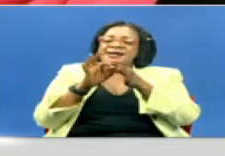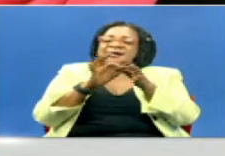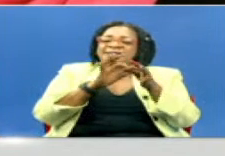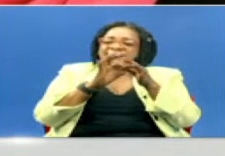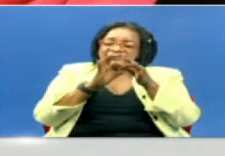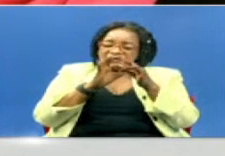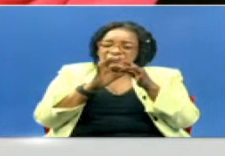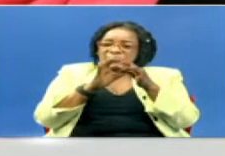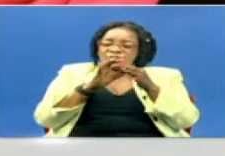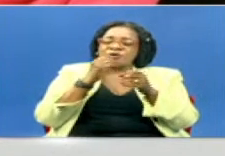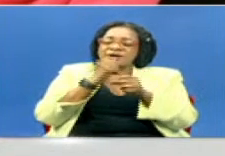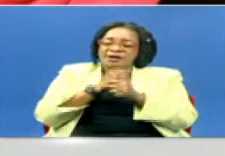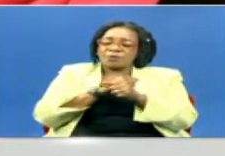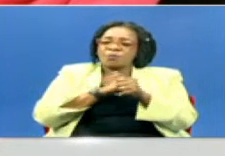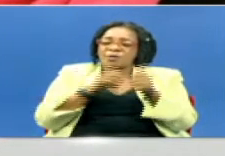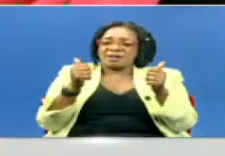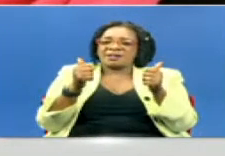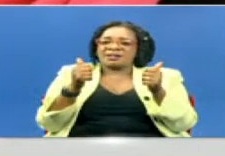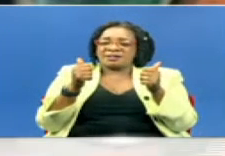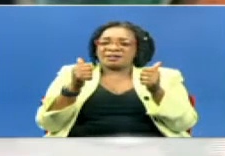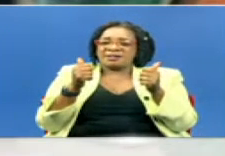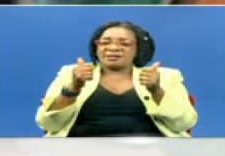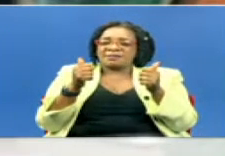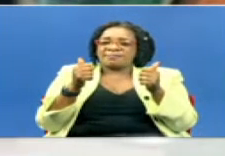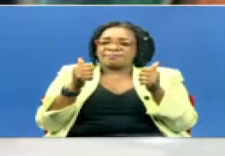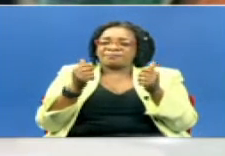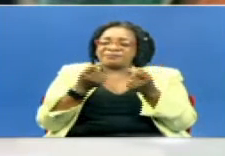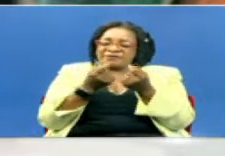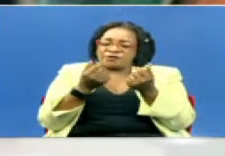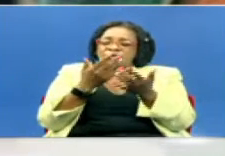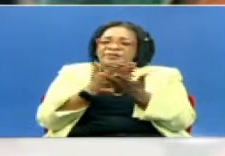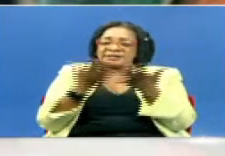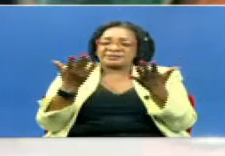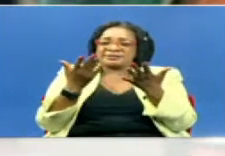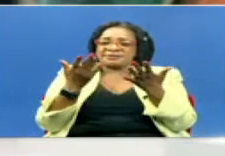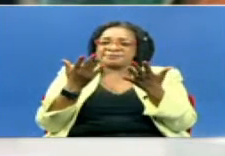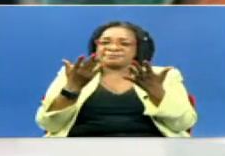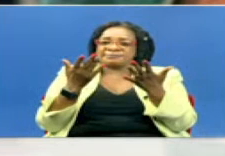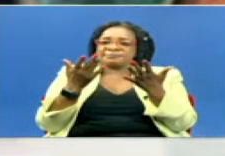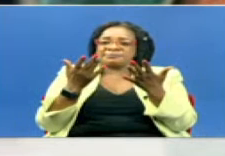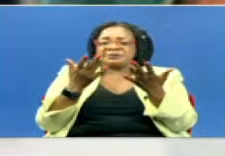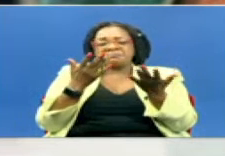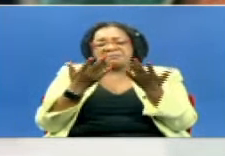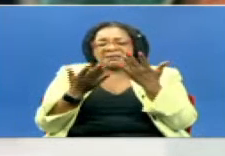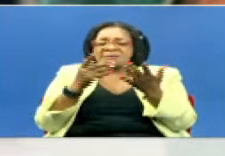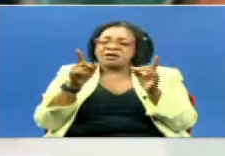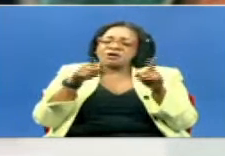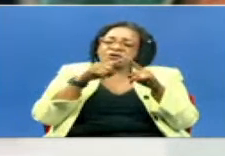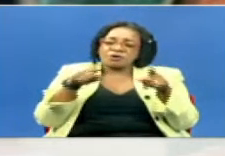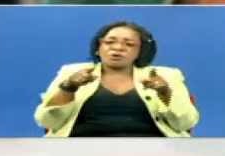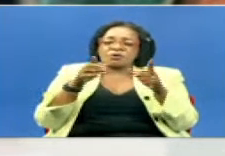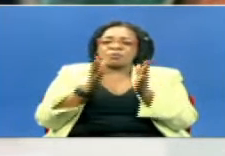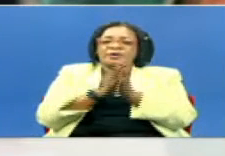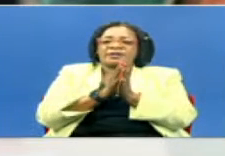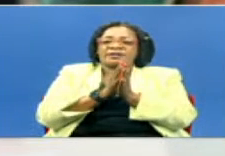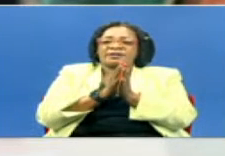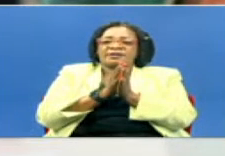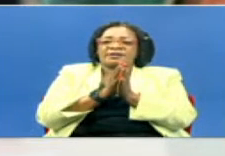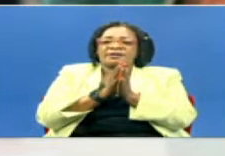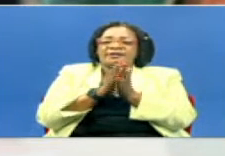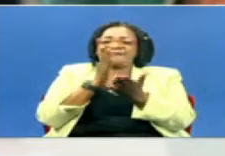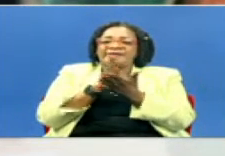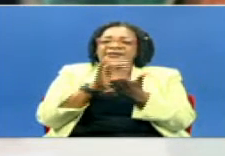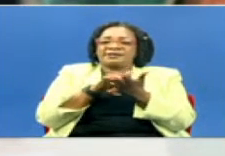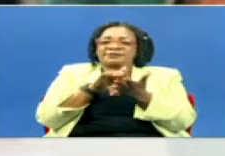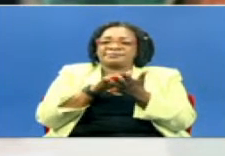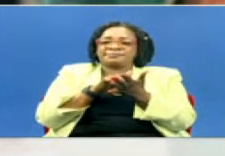Kenya did well. Of course, a few things, let me correct myself, must have gone wrong with the fact that we may have